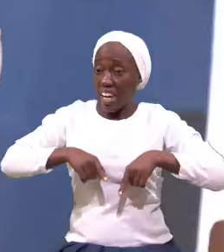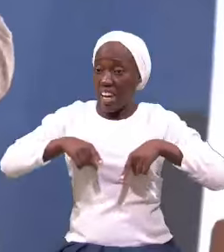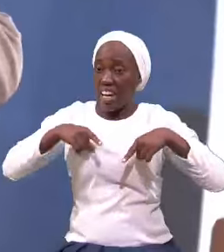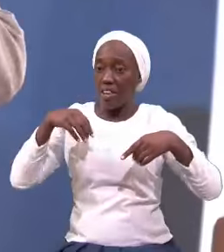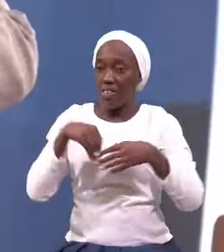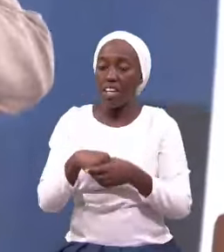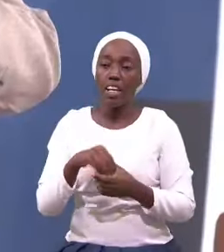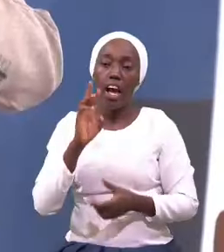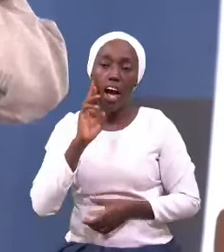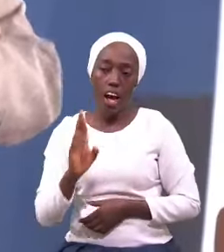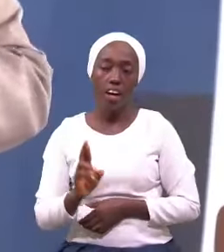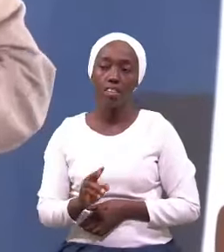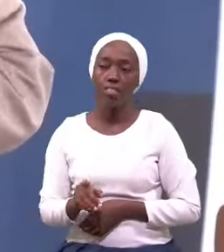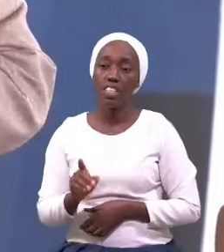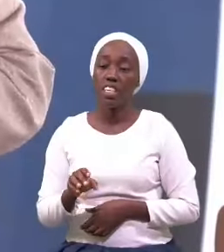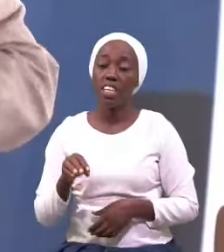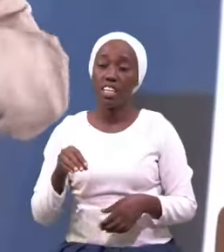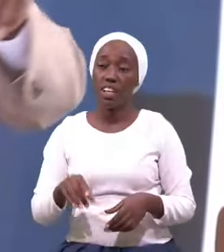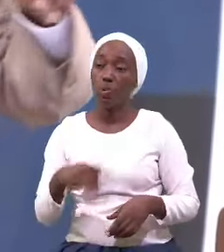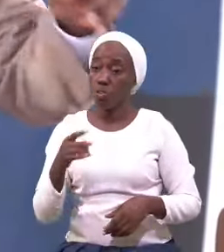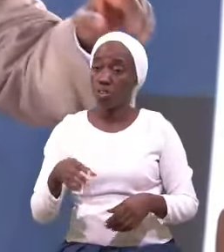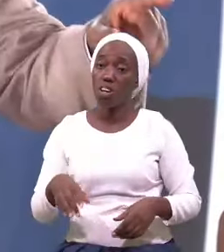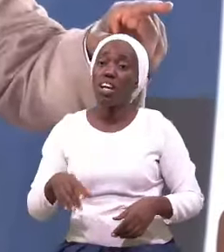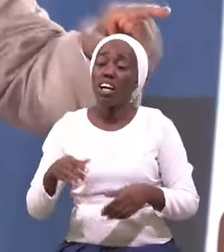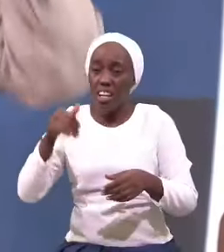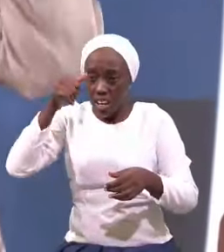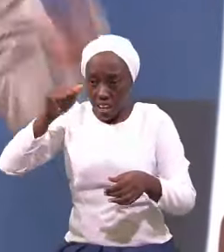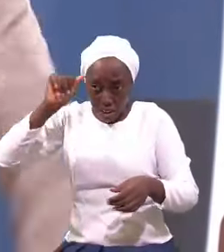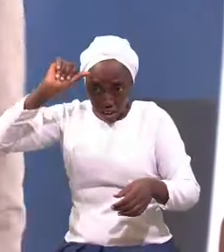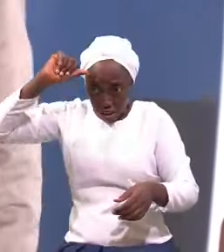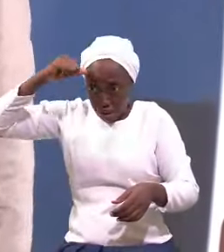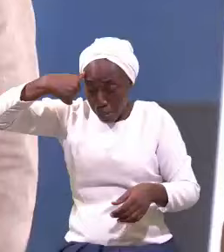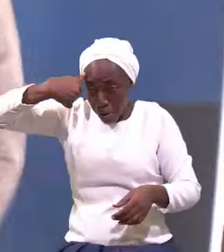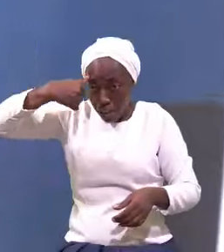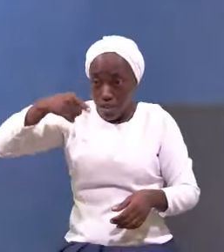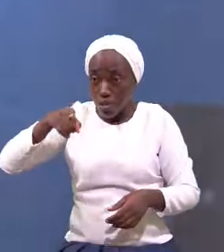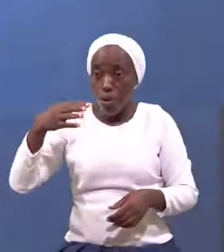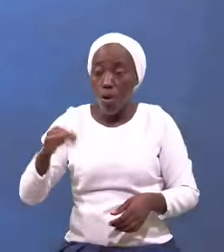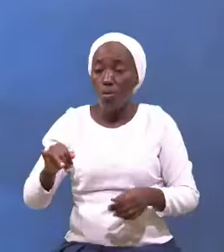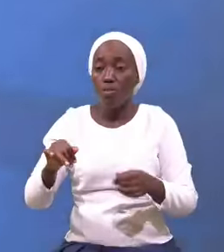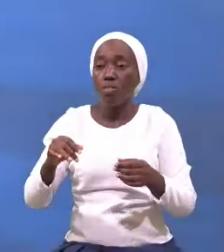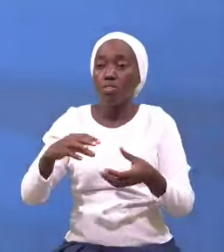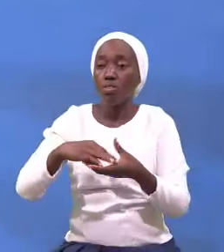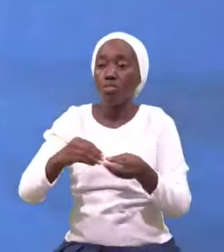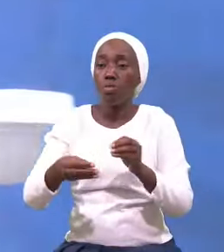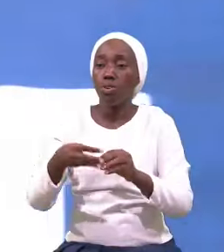Can I remind you of the story of Abraham and Abimelech?